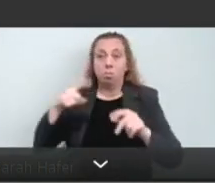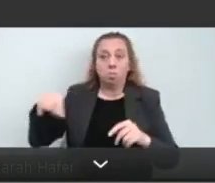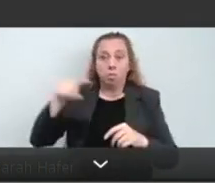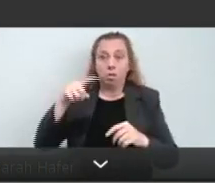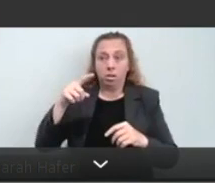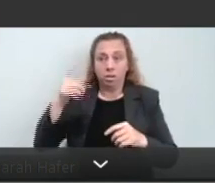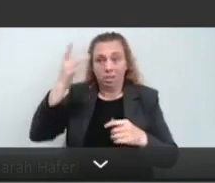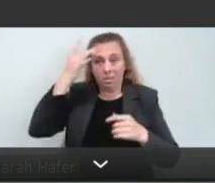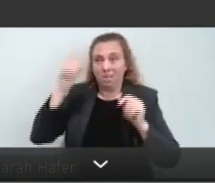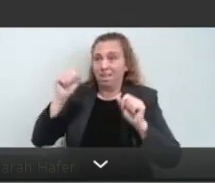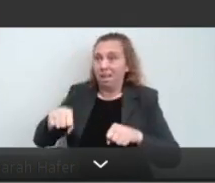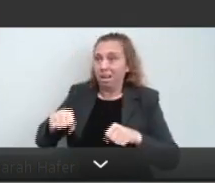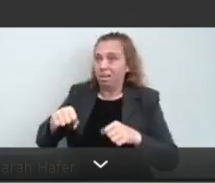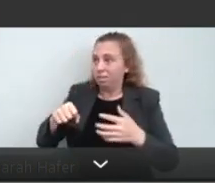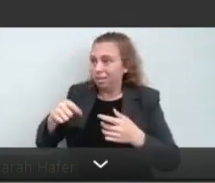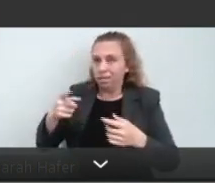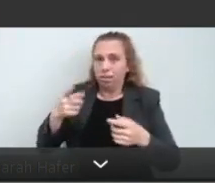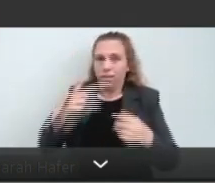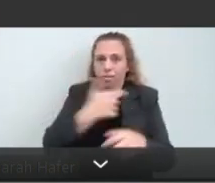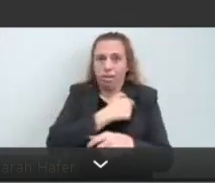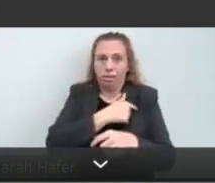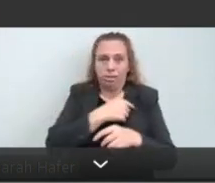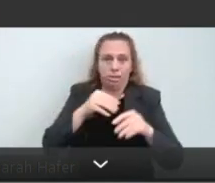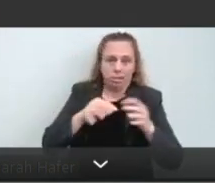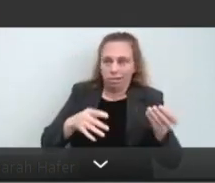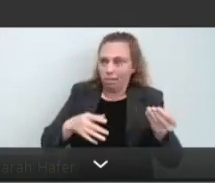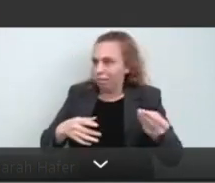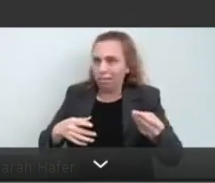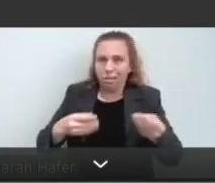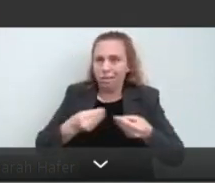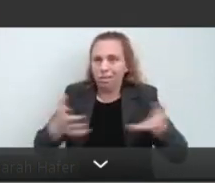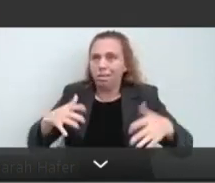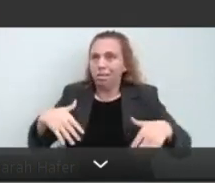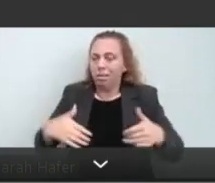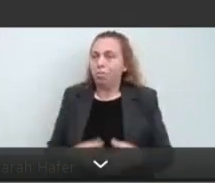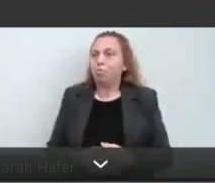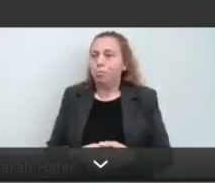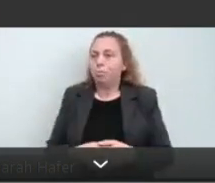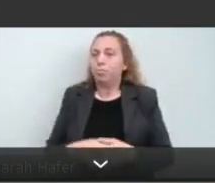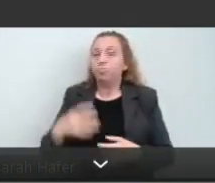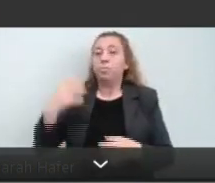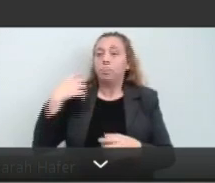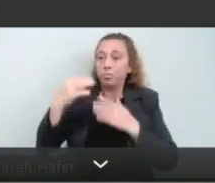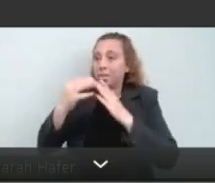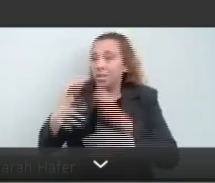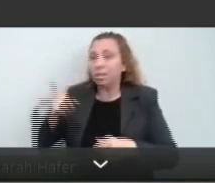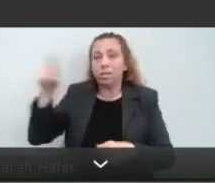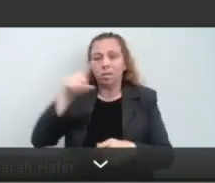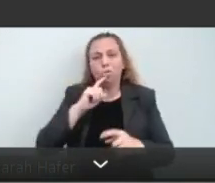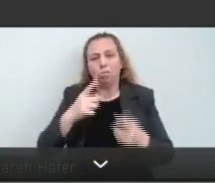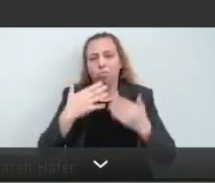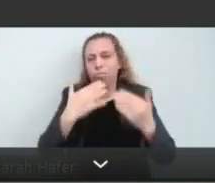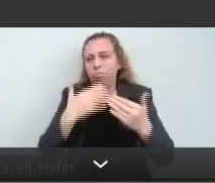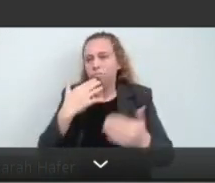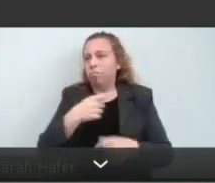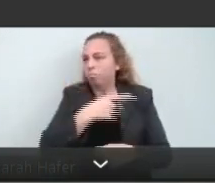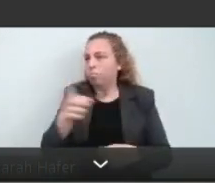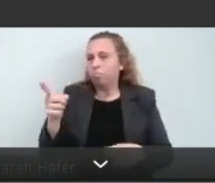I want to thank our chair, our public health leaders, and the community for how far we've come to date, and I'm with you here